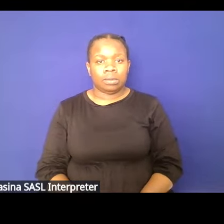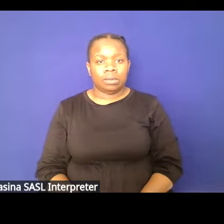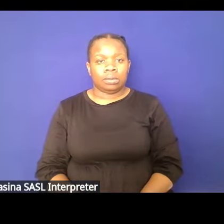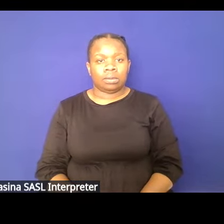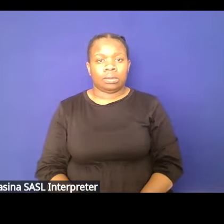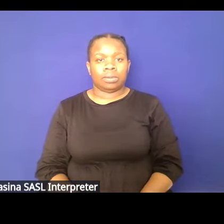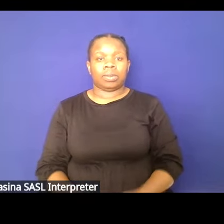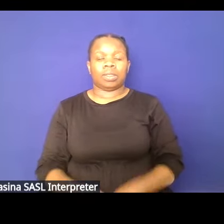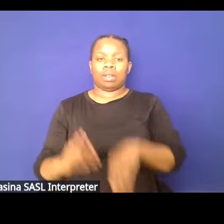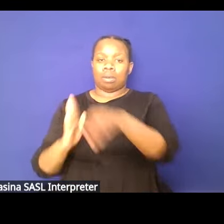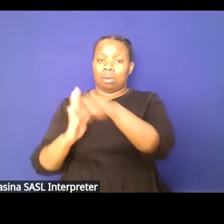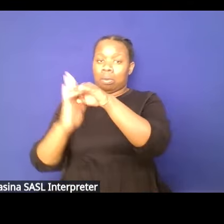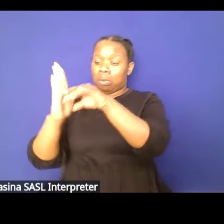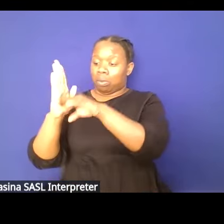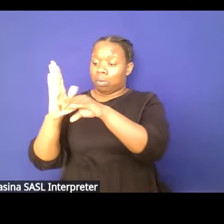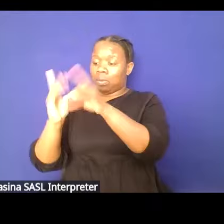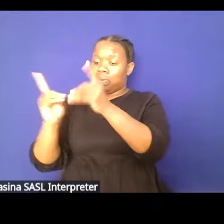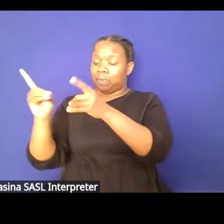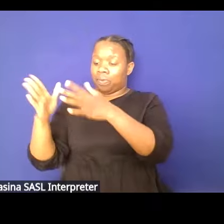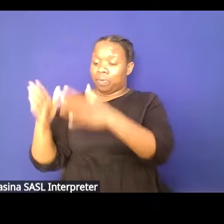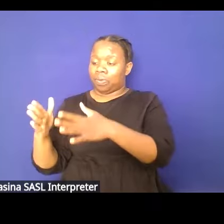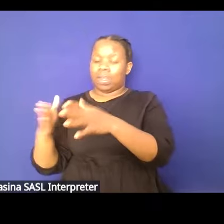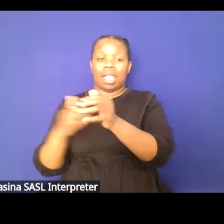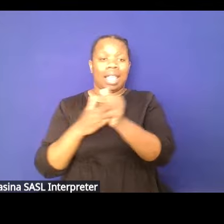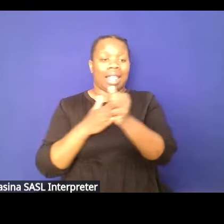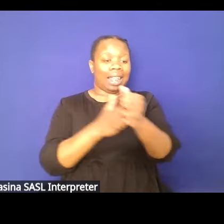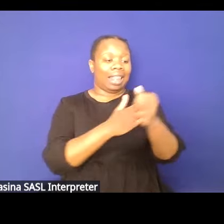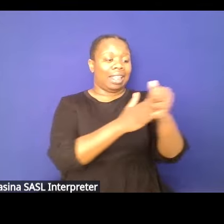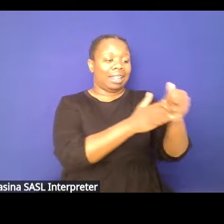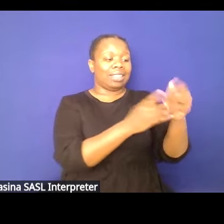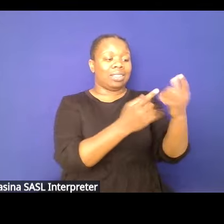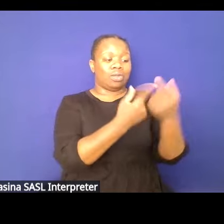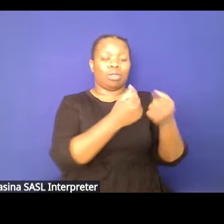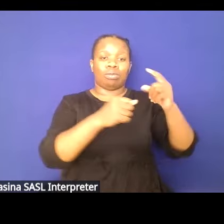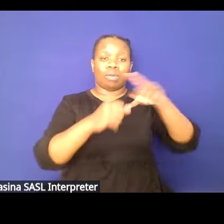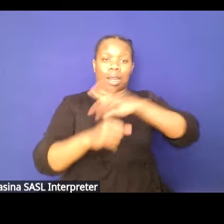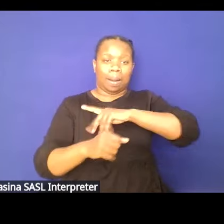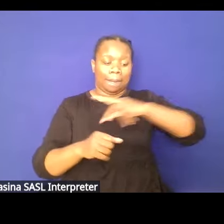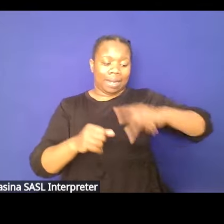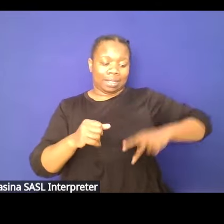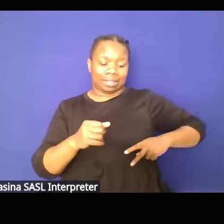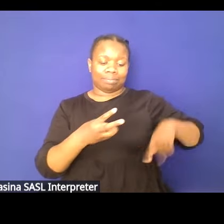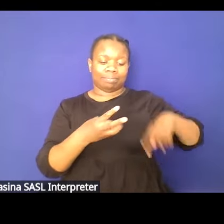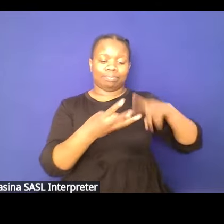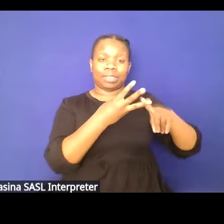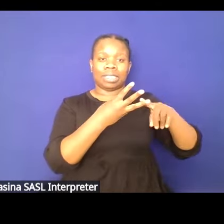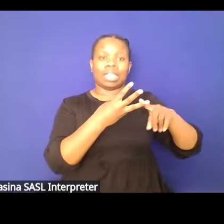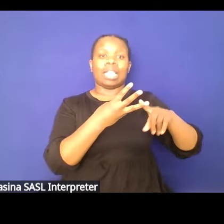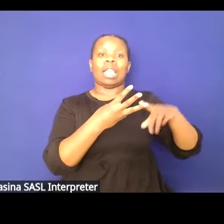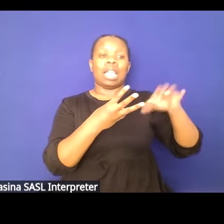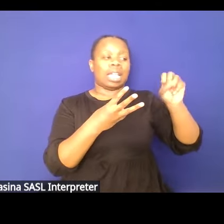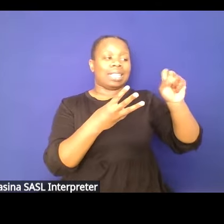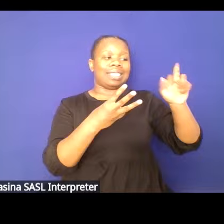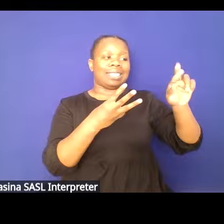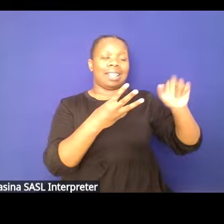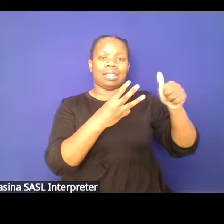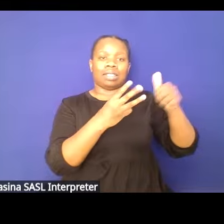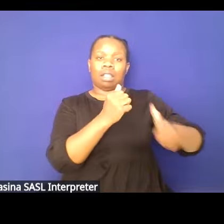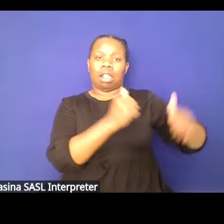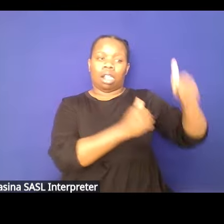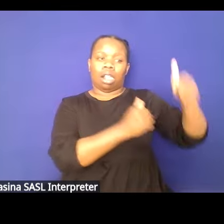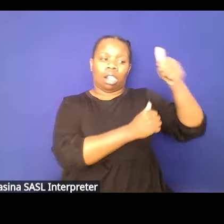Program Director, leaders from the Presidency, SARS leadership here, in person and online,